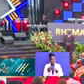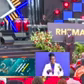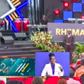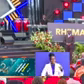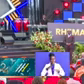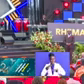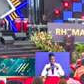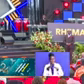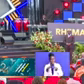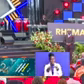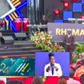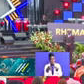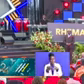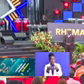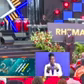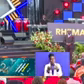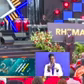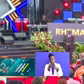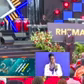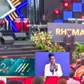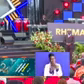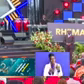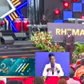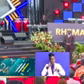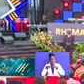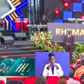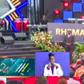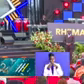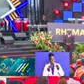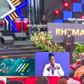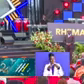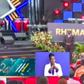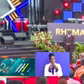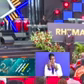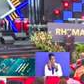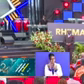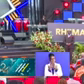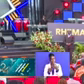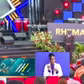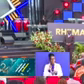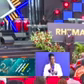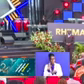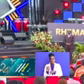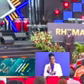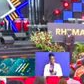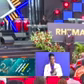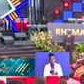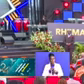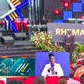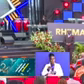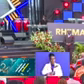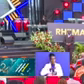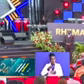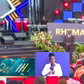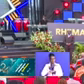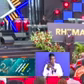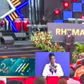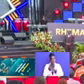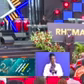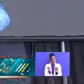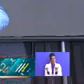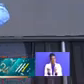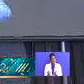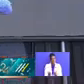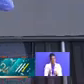kill a blood flowing animal and pour a bit of the blood around the altar around the wooden